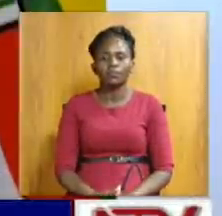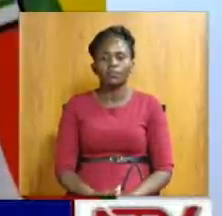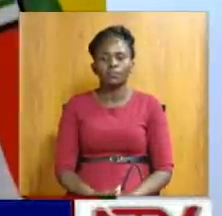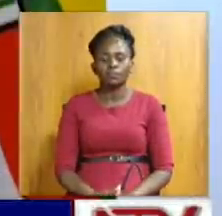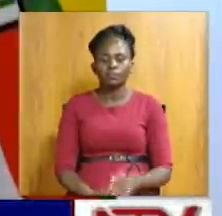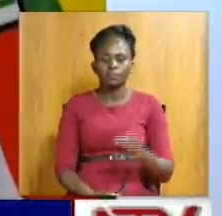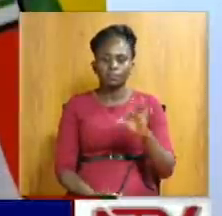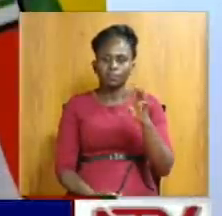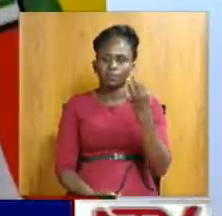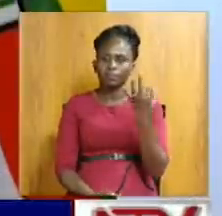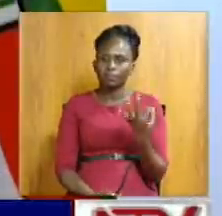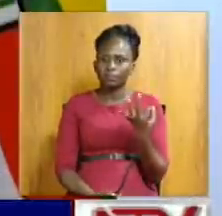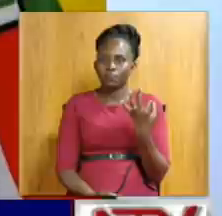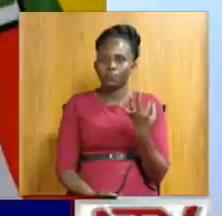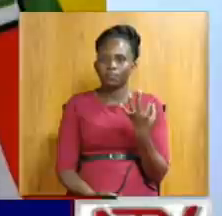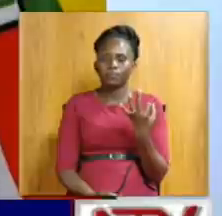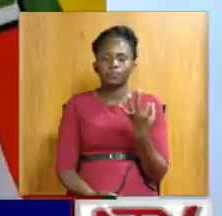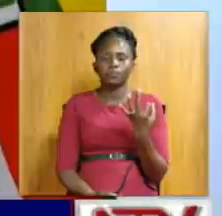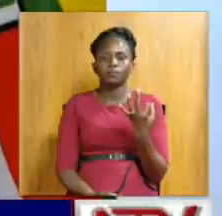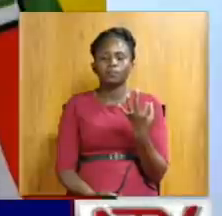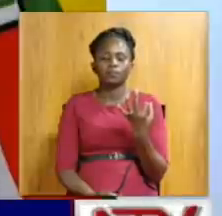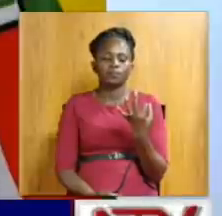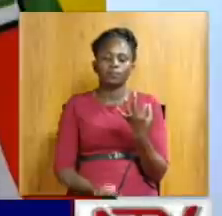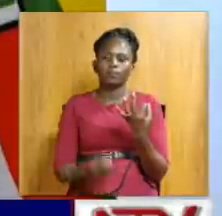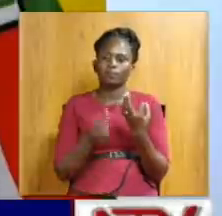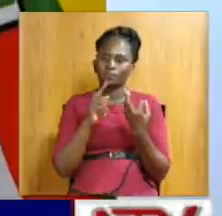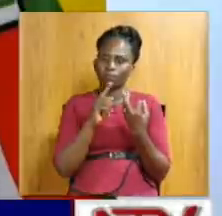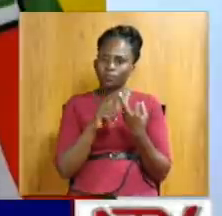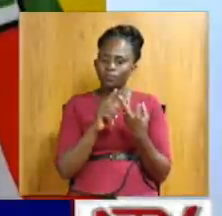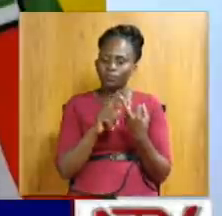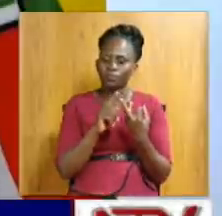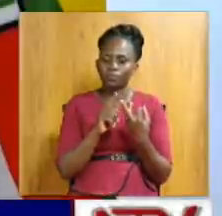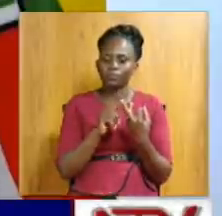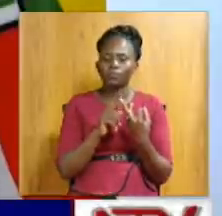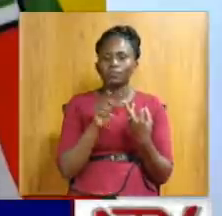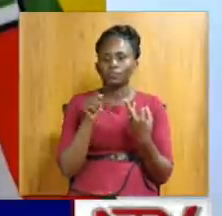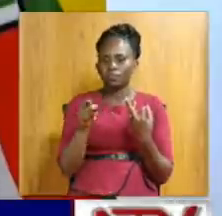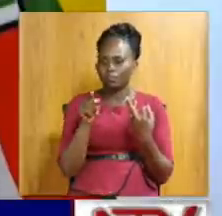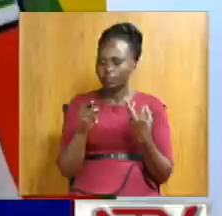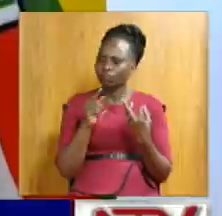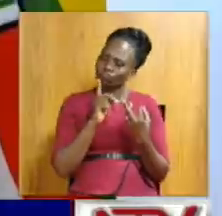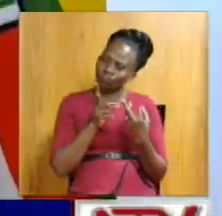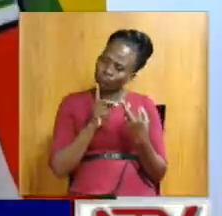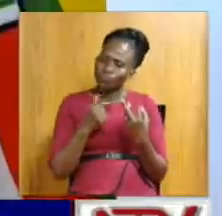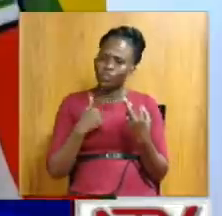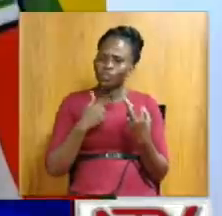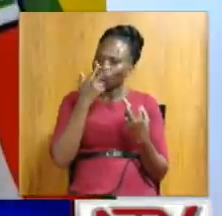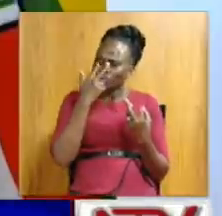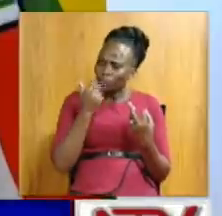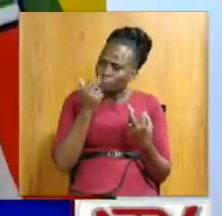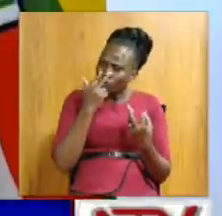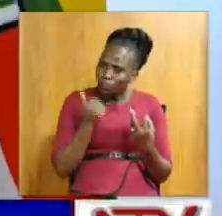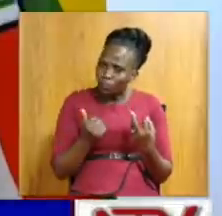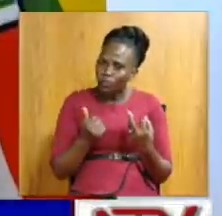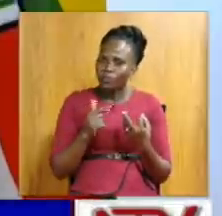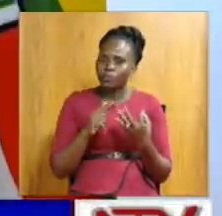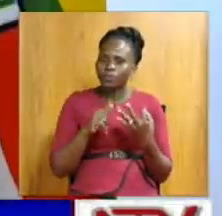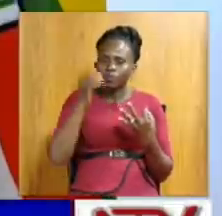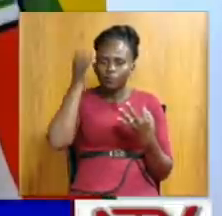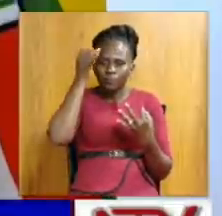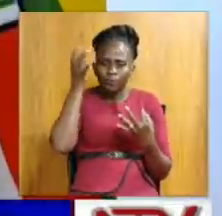Number three, those who get suspicious signs of runny nose, headache,